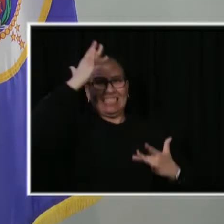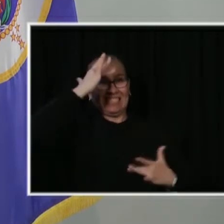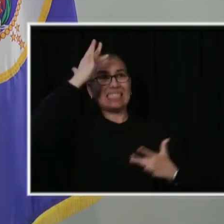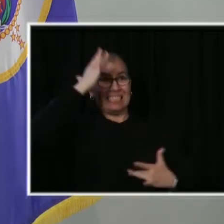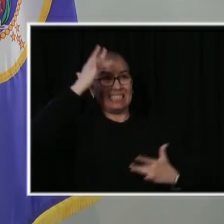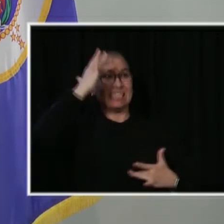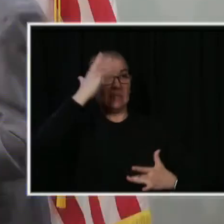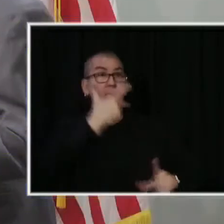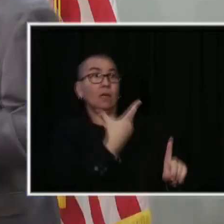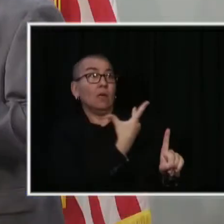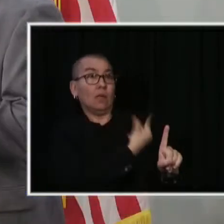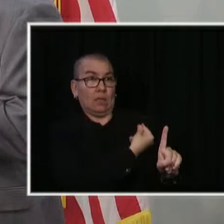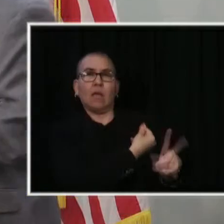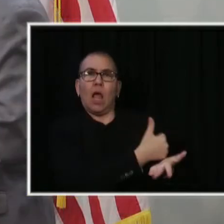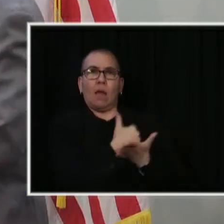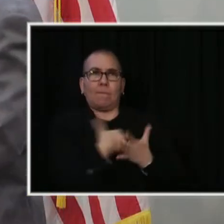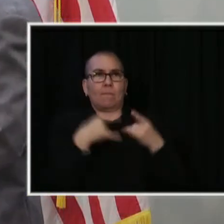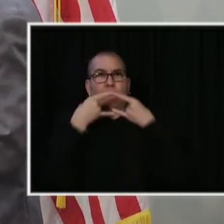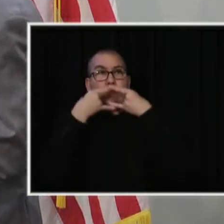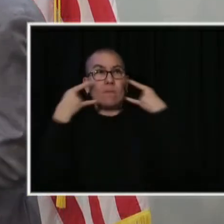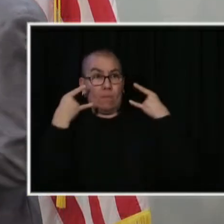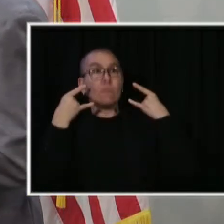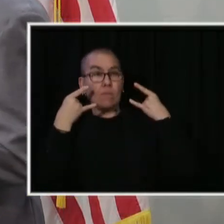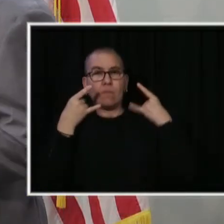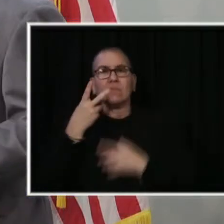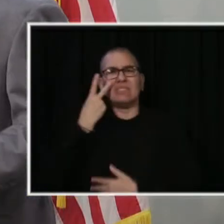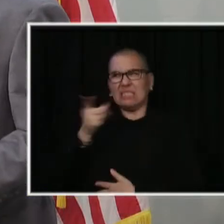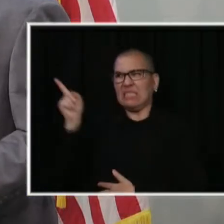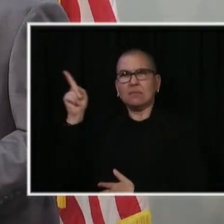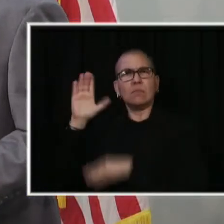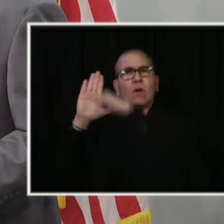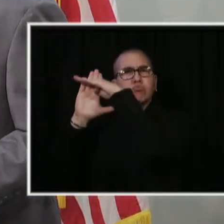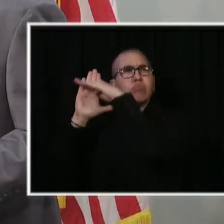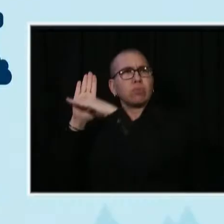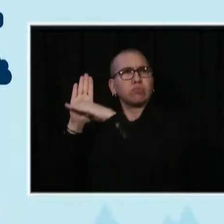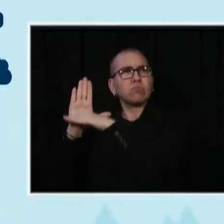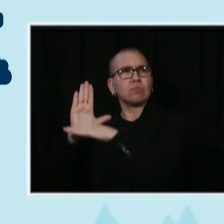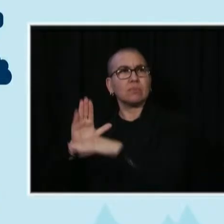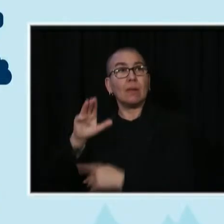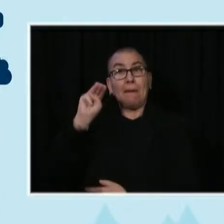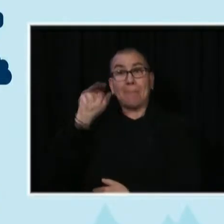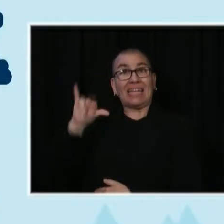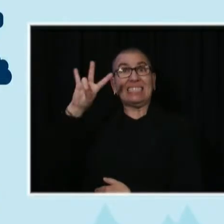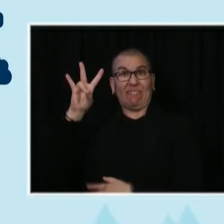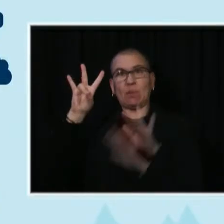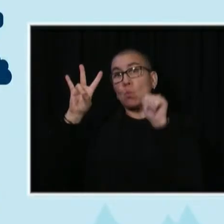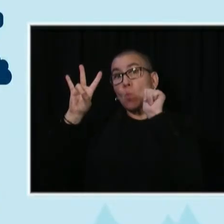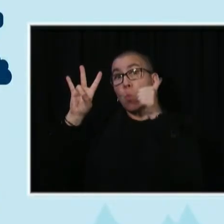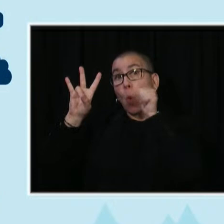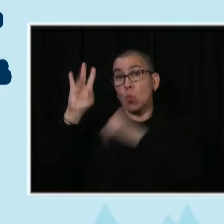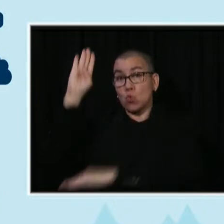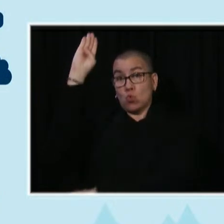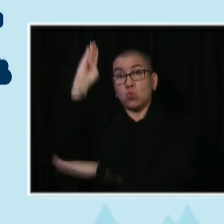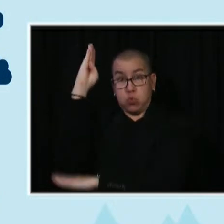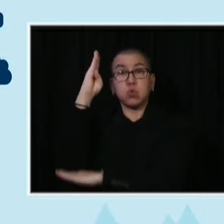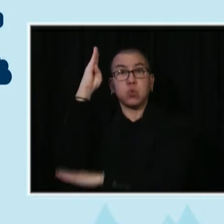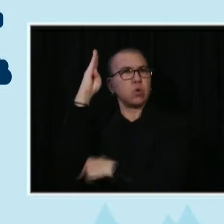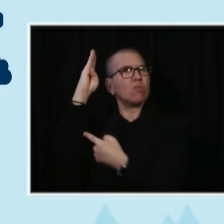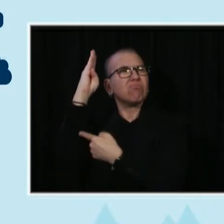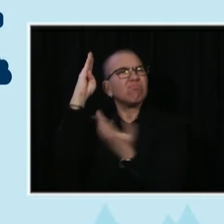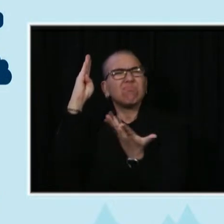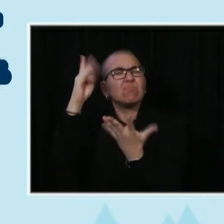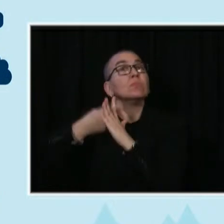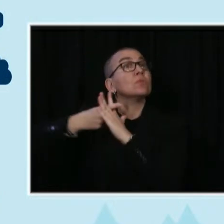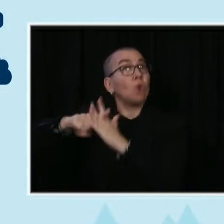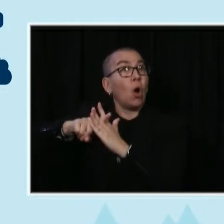necessary. So here's the way the steps will work. Starting tomorrow at noon, we begin these steps, especially outdoors.